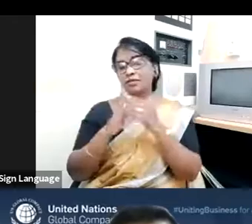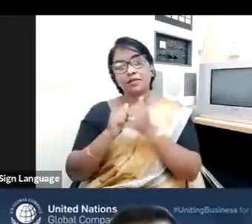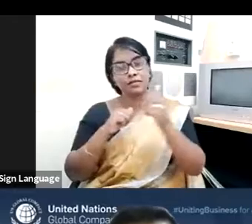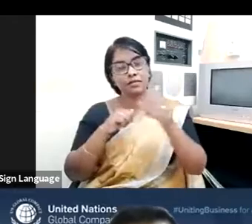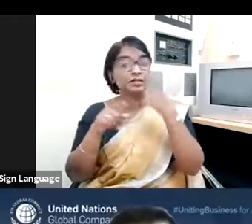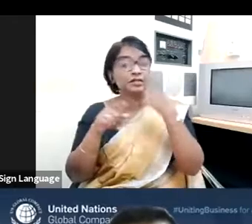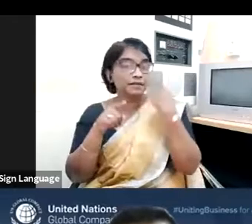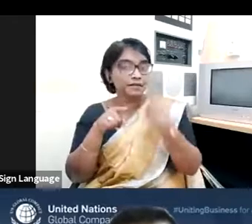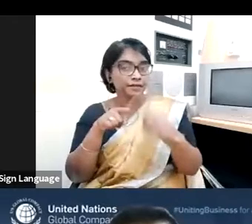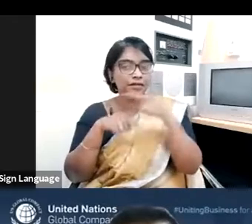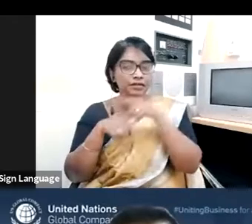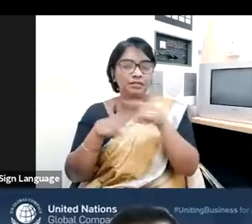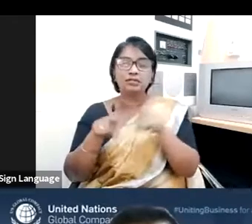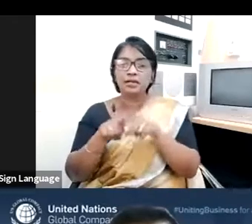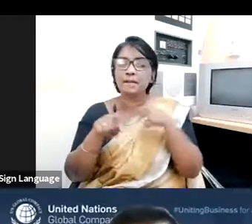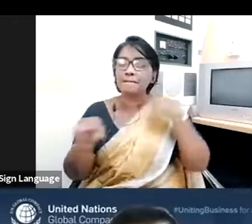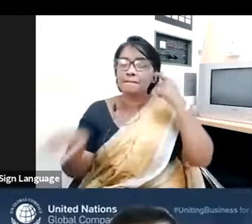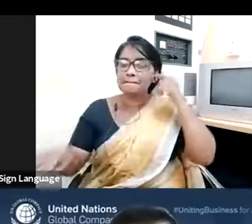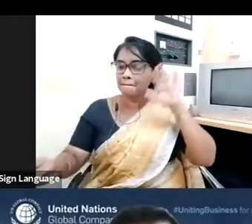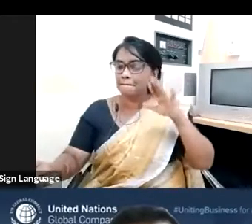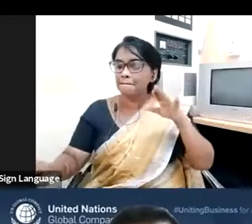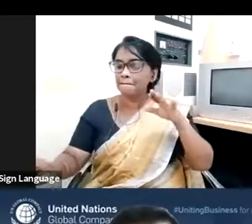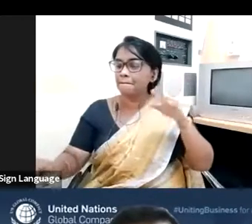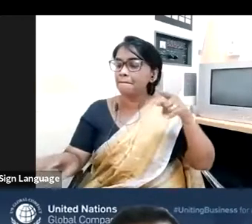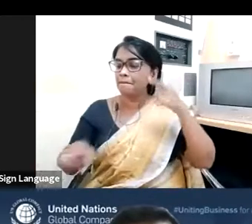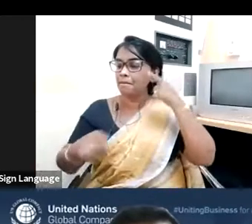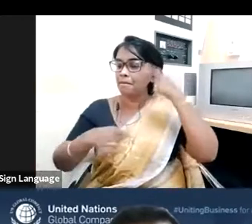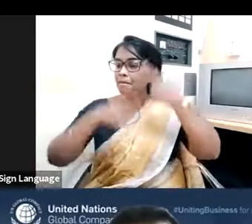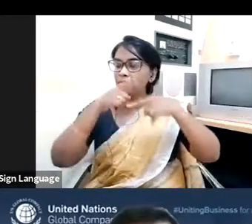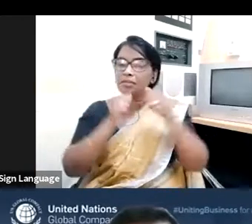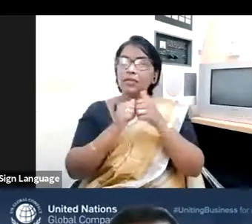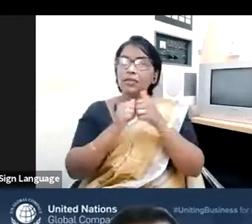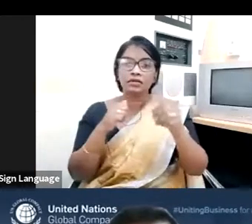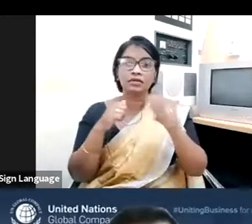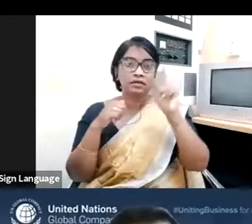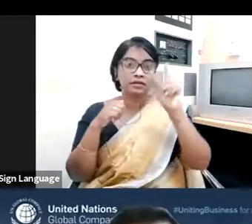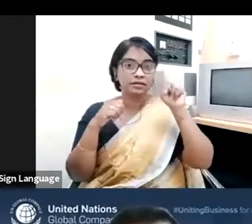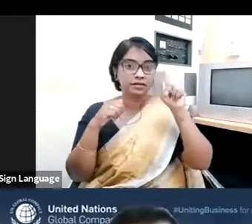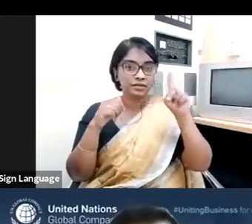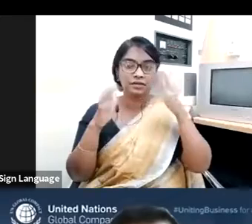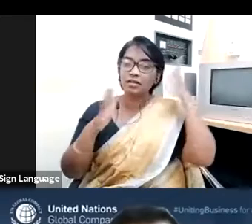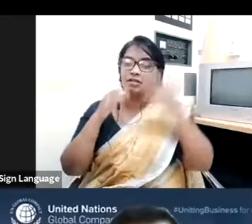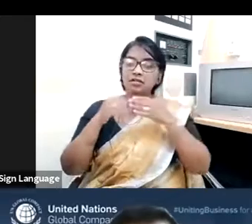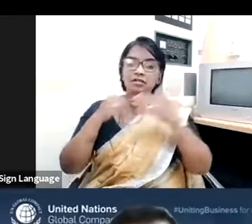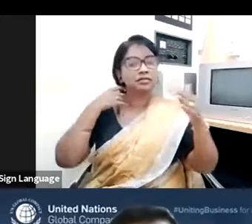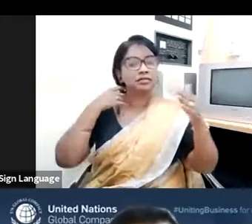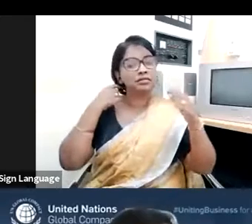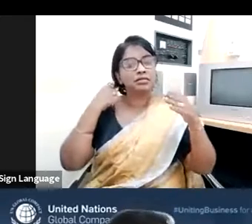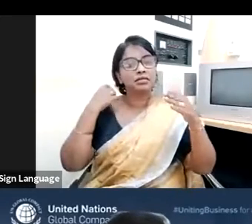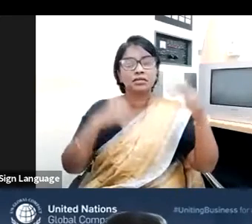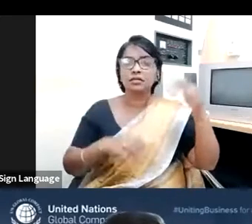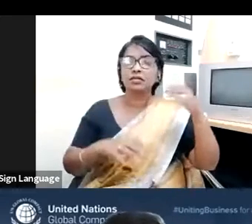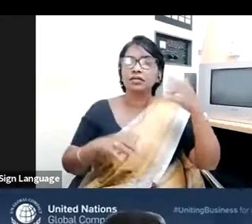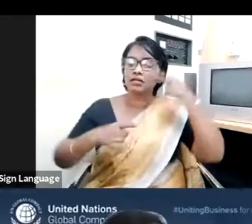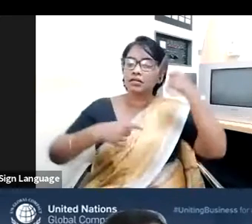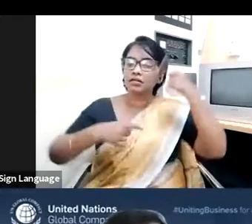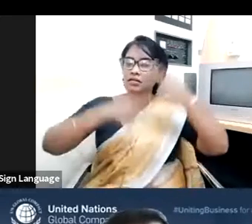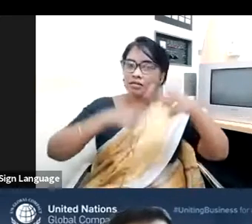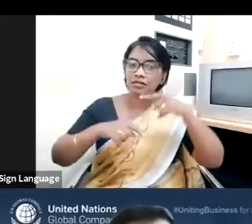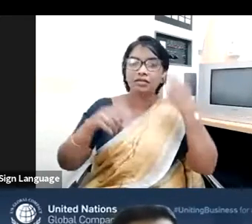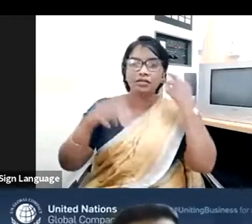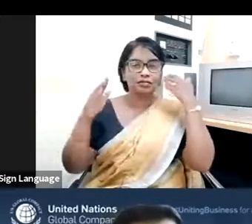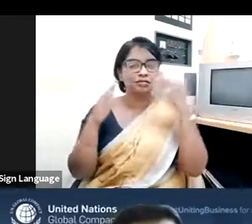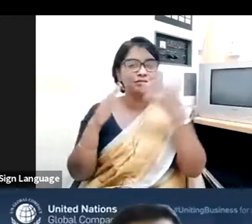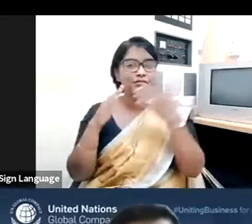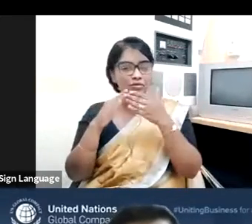is science-led 21st century leadership that is driving forward, impacting the code red for humanity. Okay,